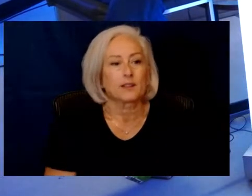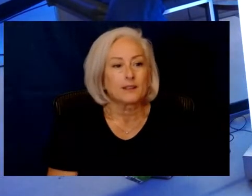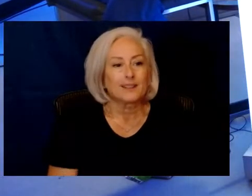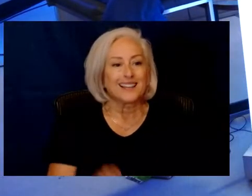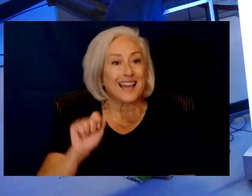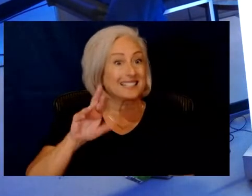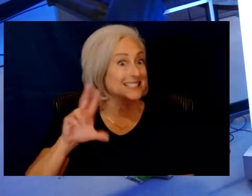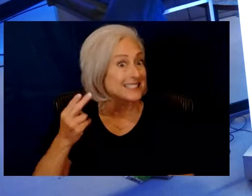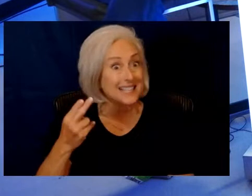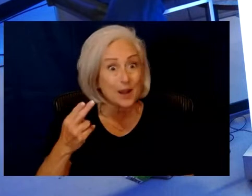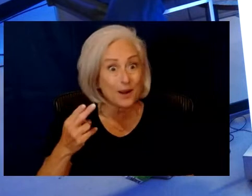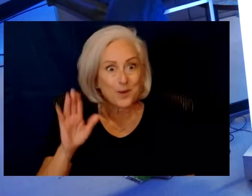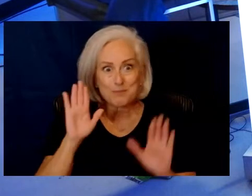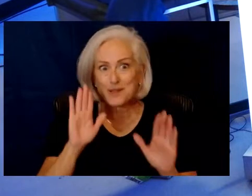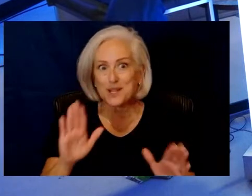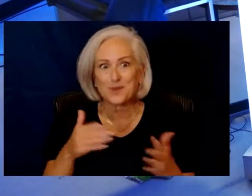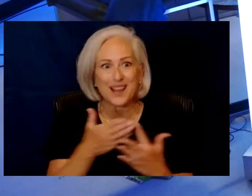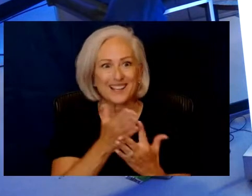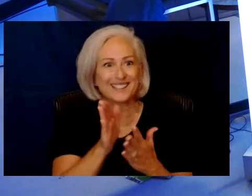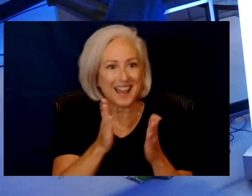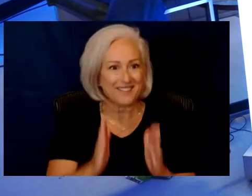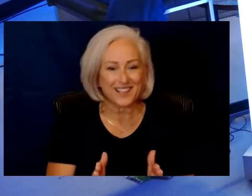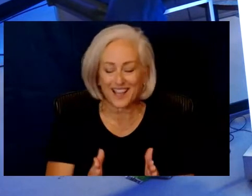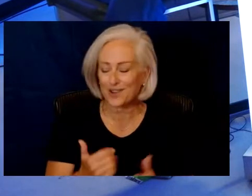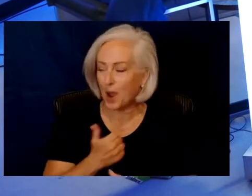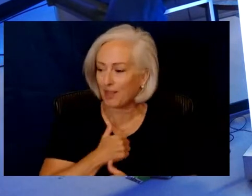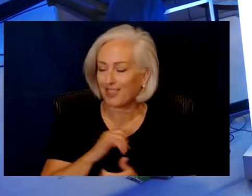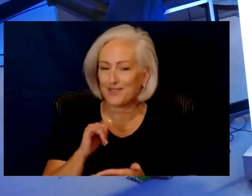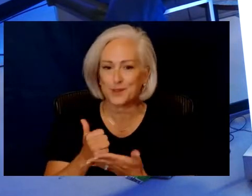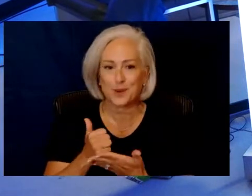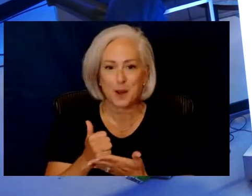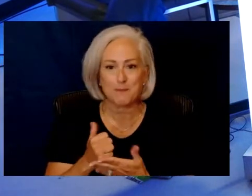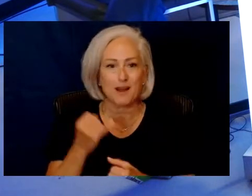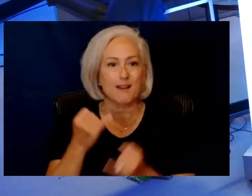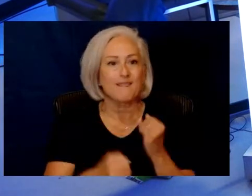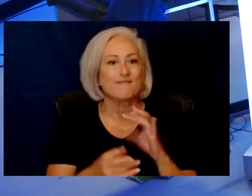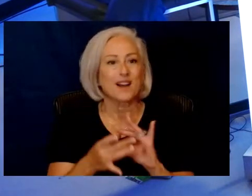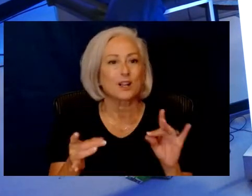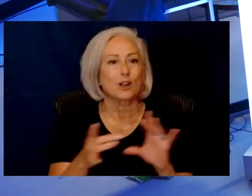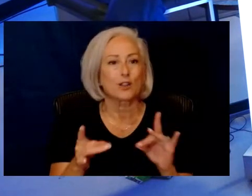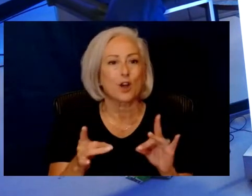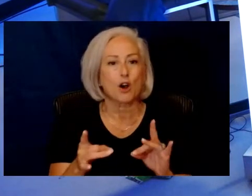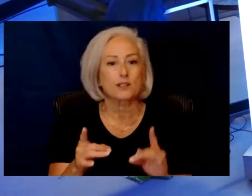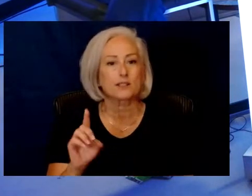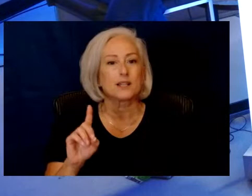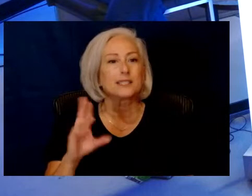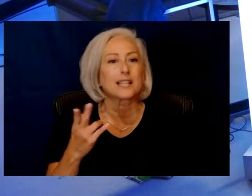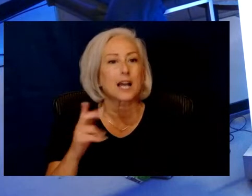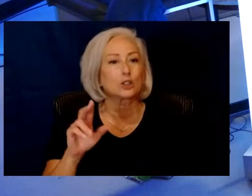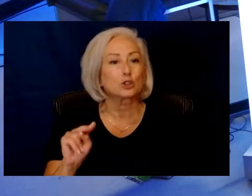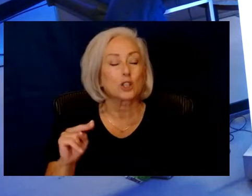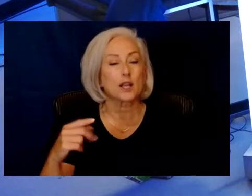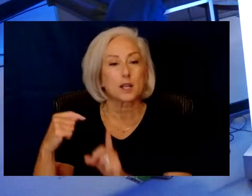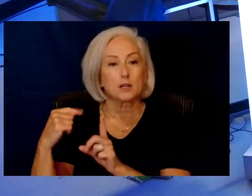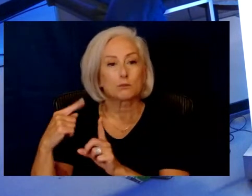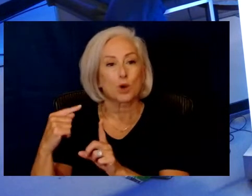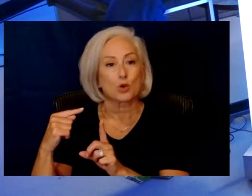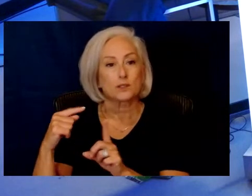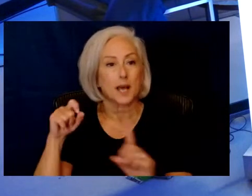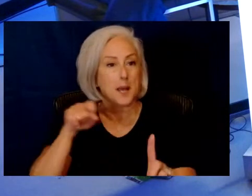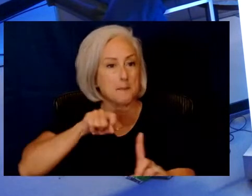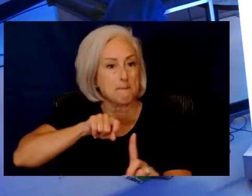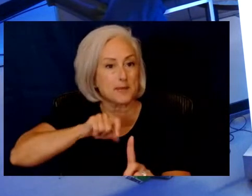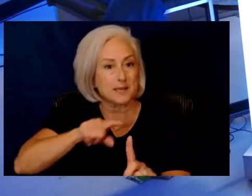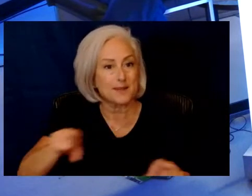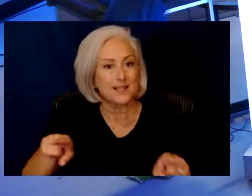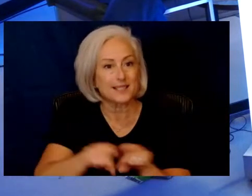out to. I would love to help them. All right. We're going to get to final thoughts, but I have one last question for Dr. Chen. Is Proton Beam the same beam that Scotty uses to